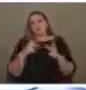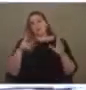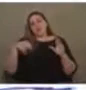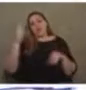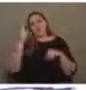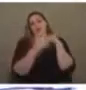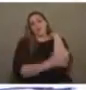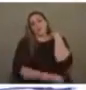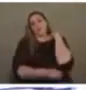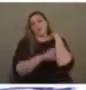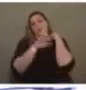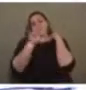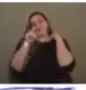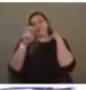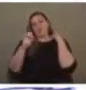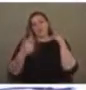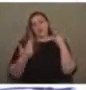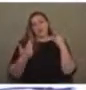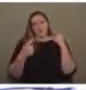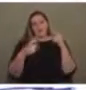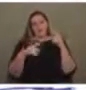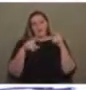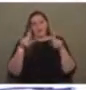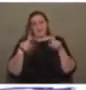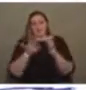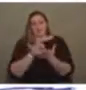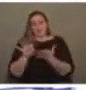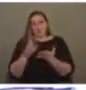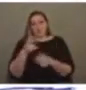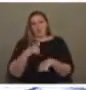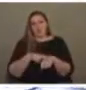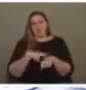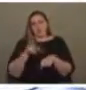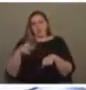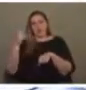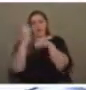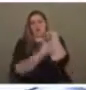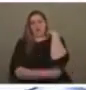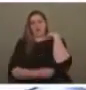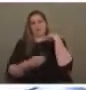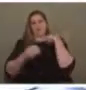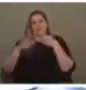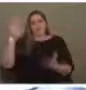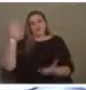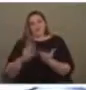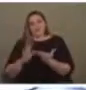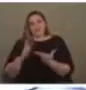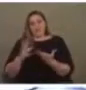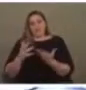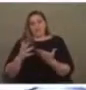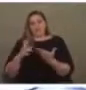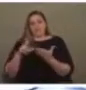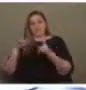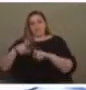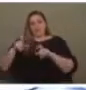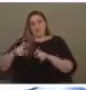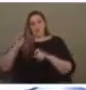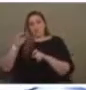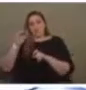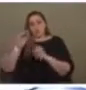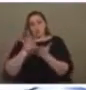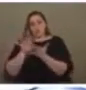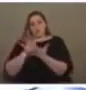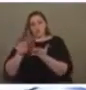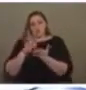higher poverty rate, and you know poverty impacts a test score, you would expect a place with a higher poverty rate to have a higher test score, everything else being the same, just because that's the way it works.